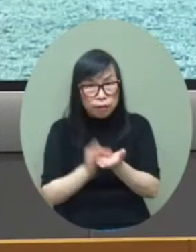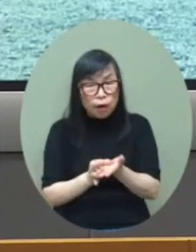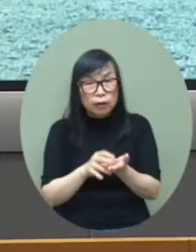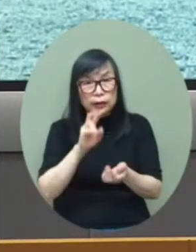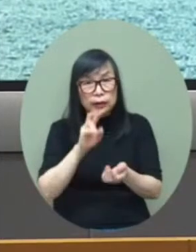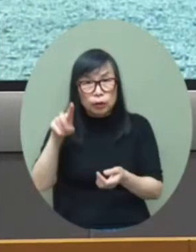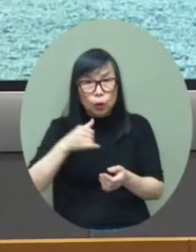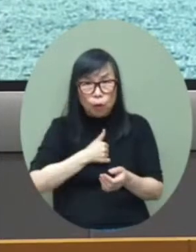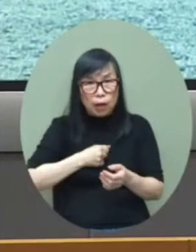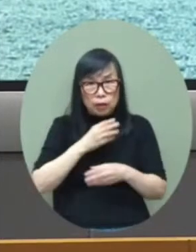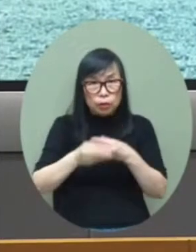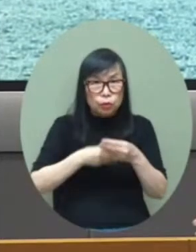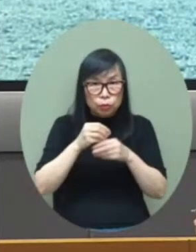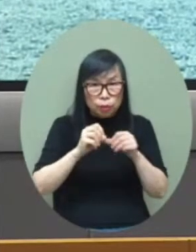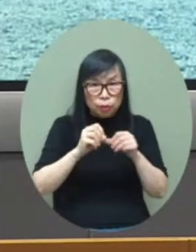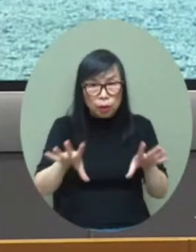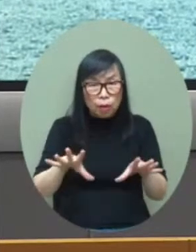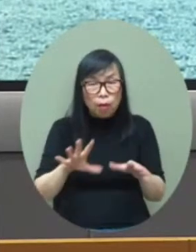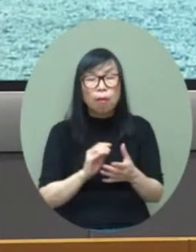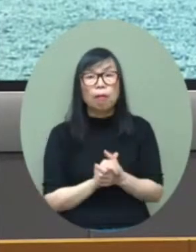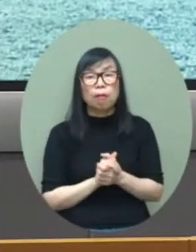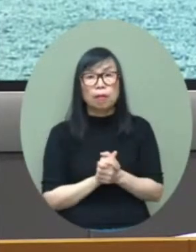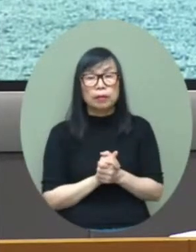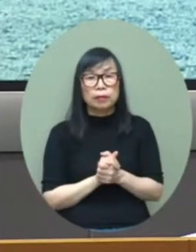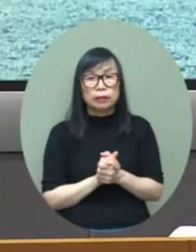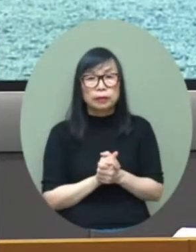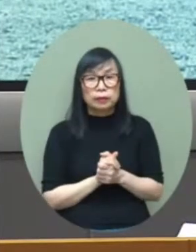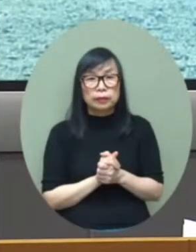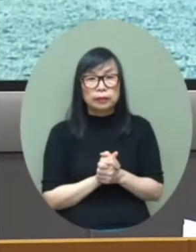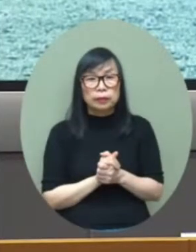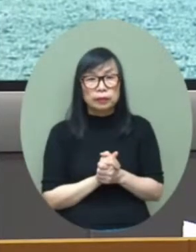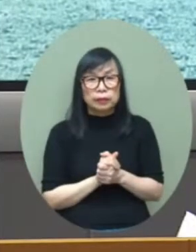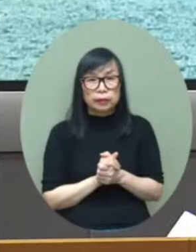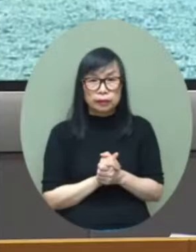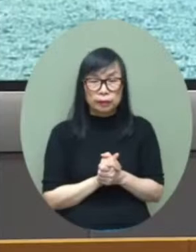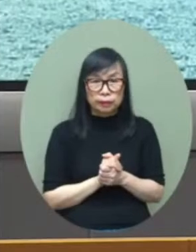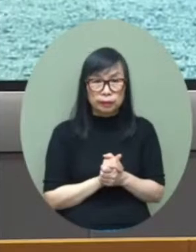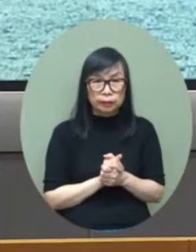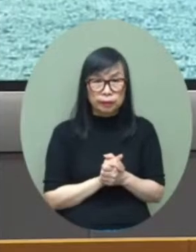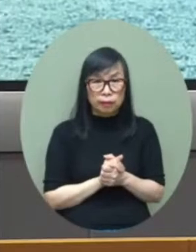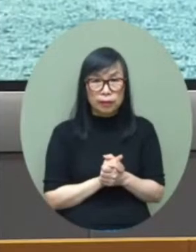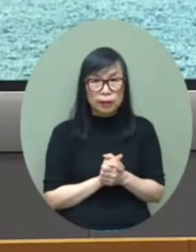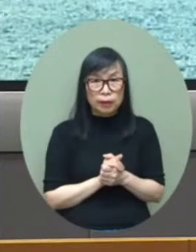haven't seen any suspected transmission in other courses.